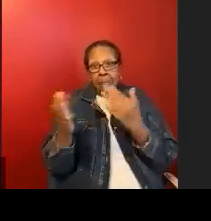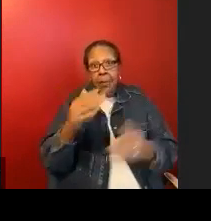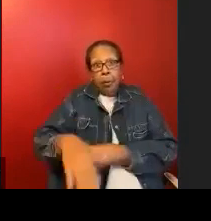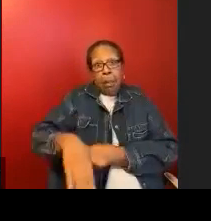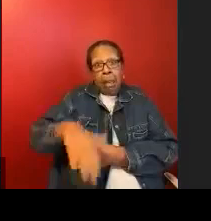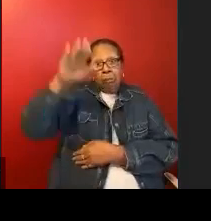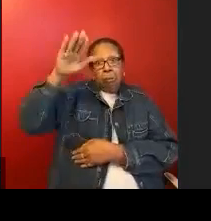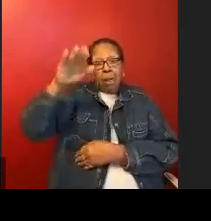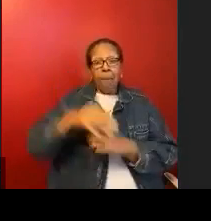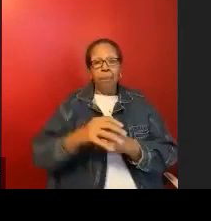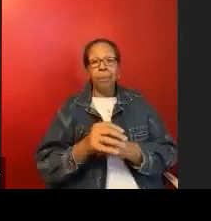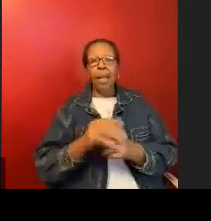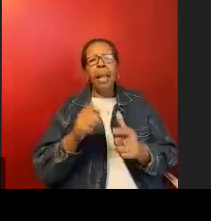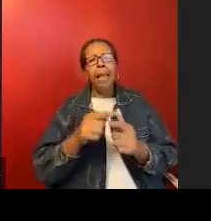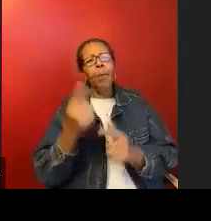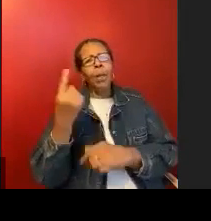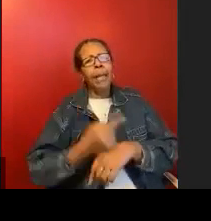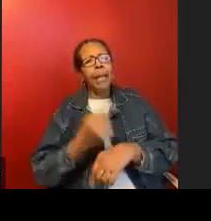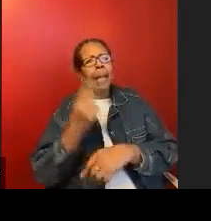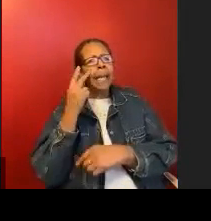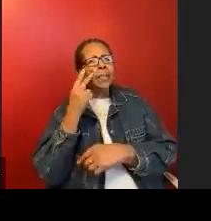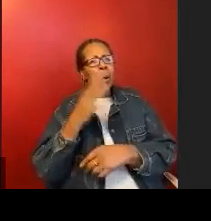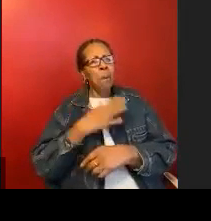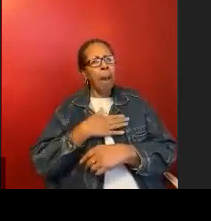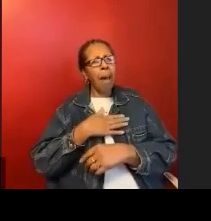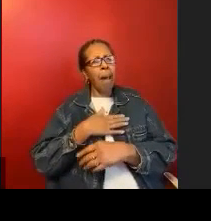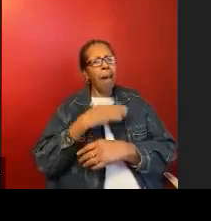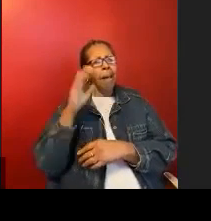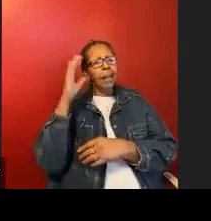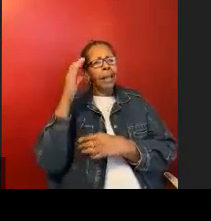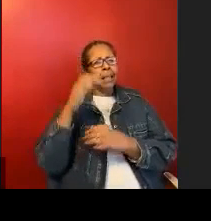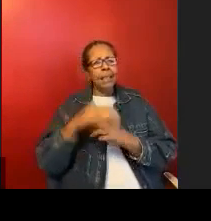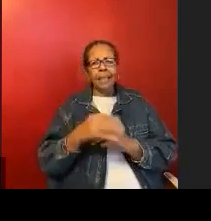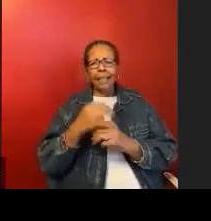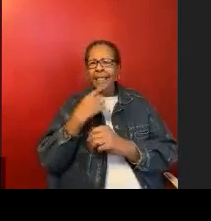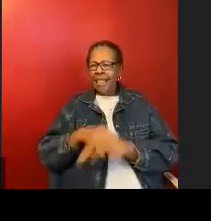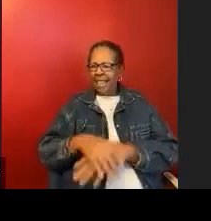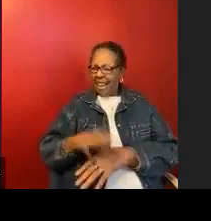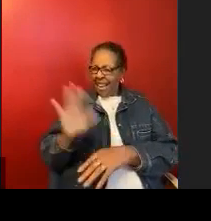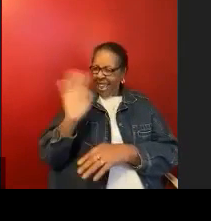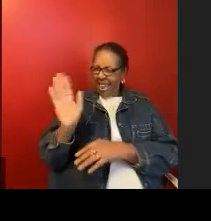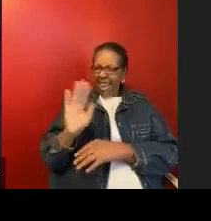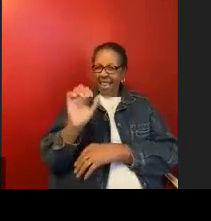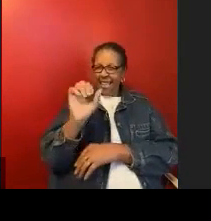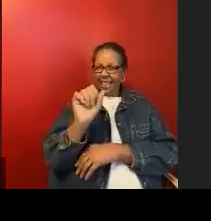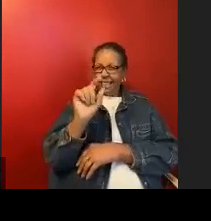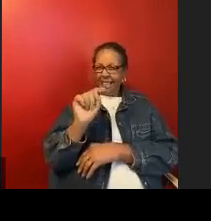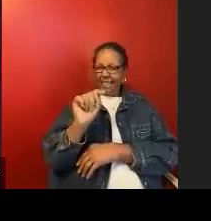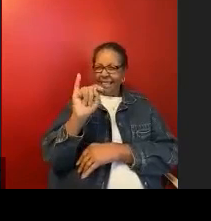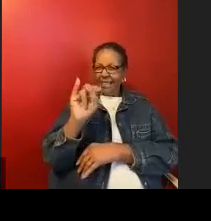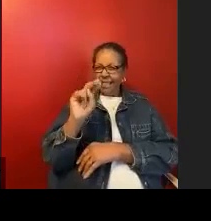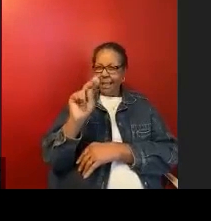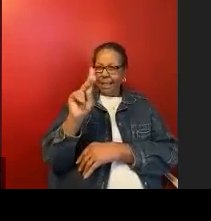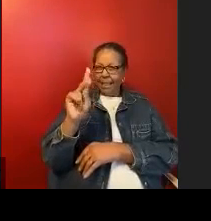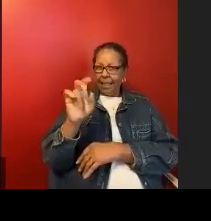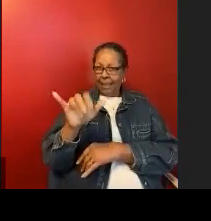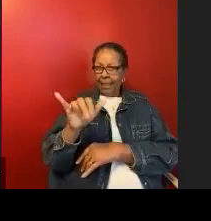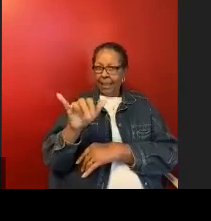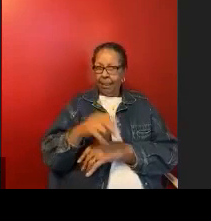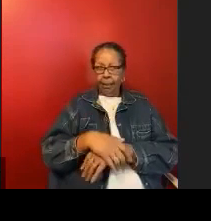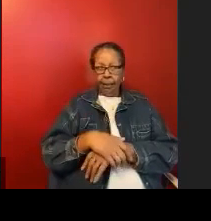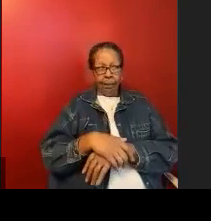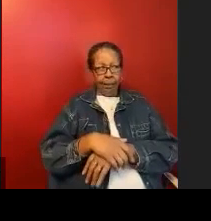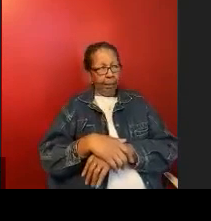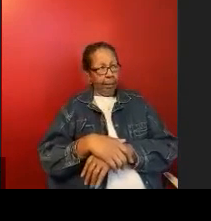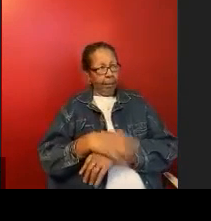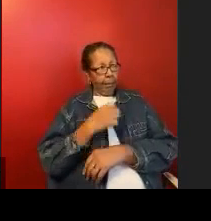And one day I saw her and I said, "Hello, Stinky." And she just sort of like